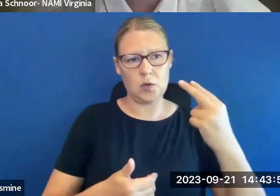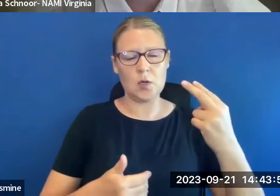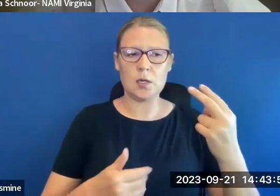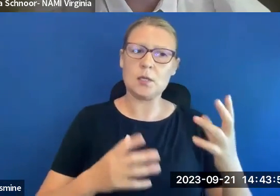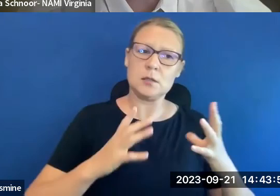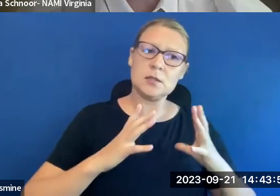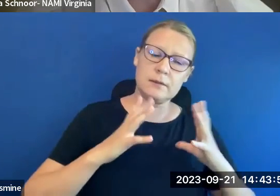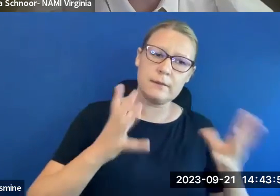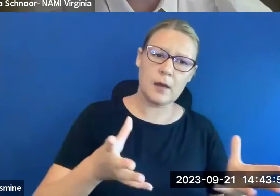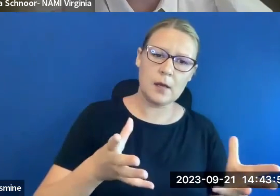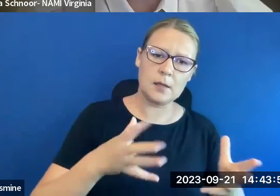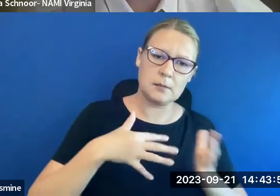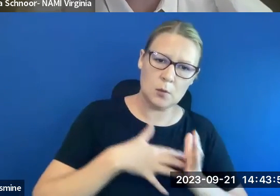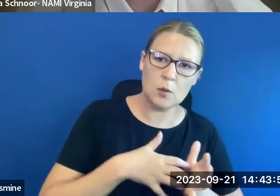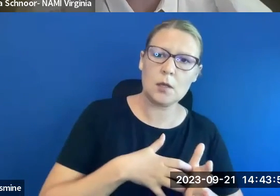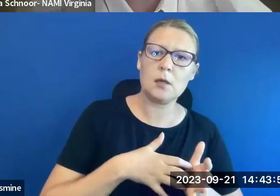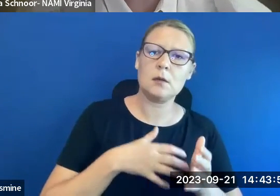okay.